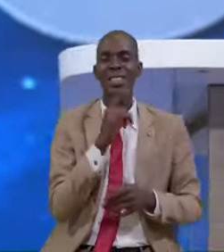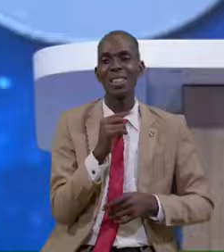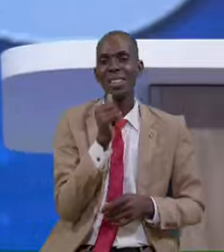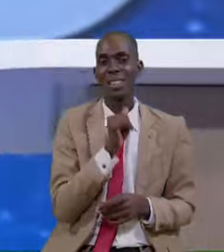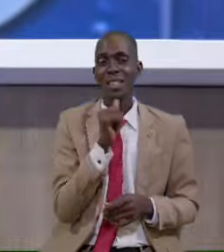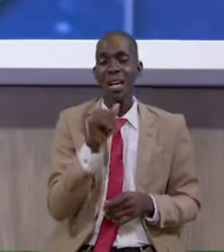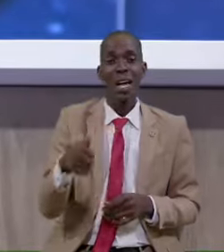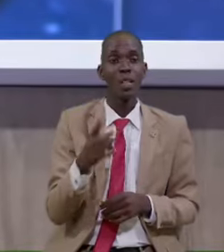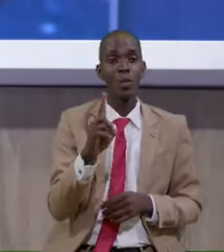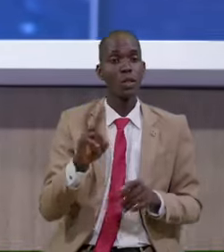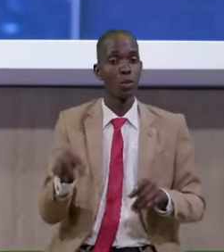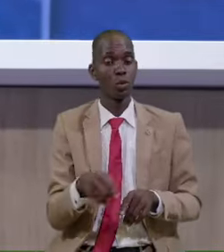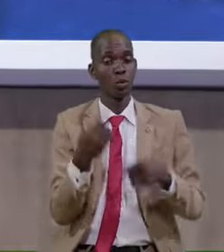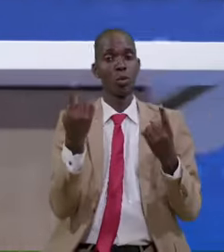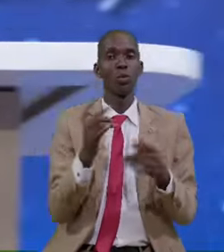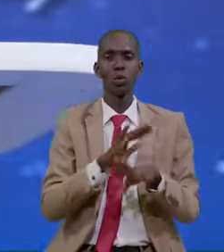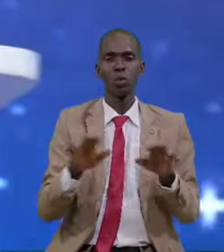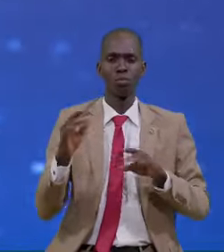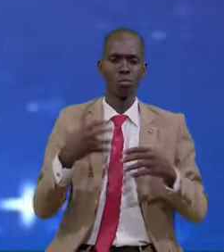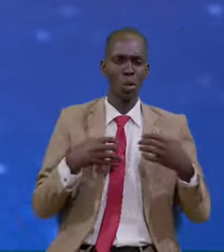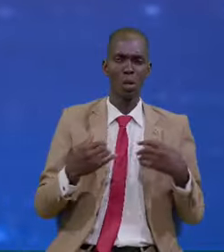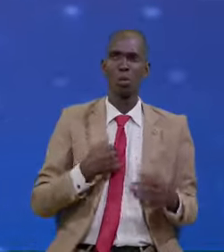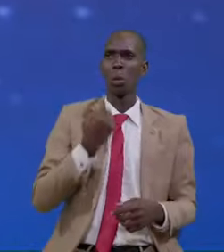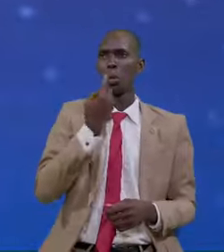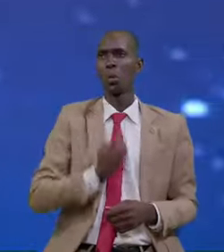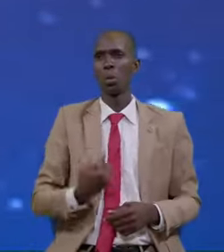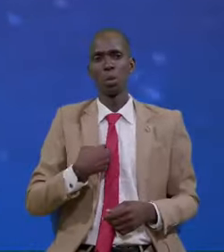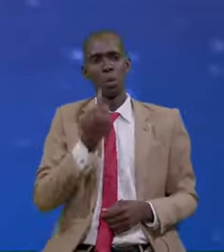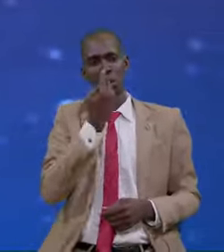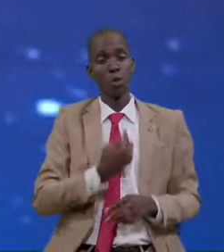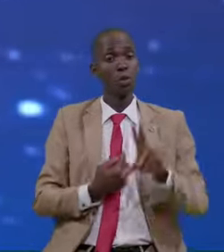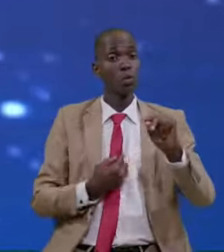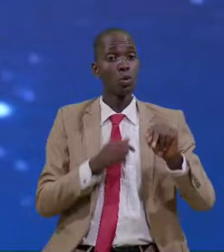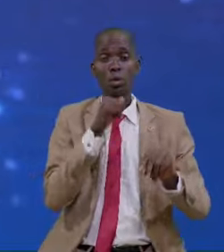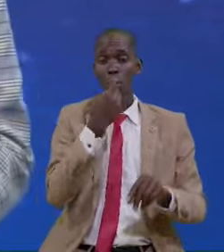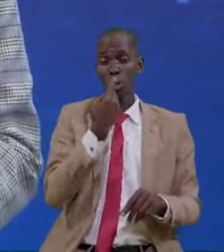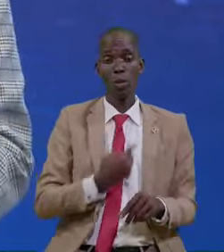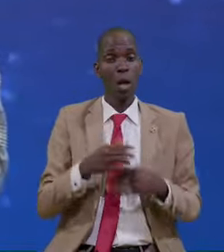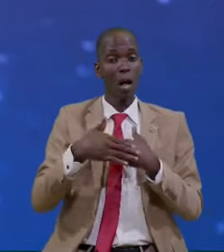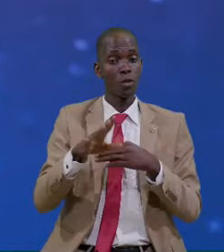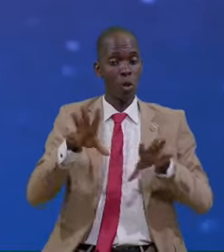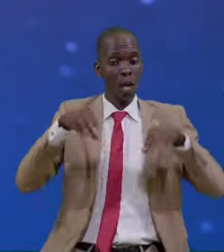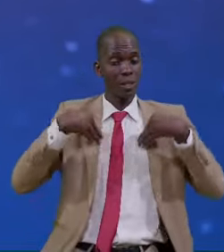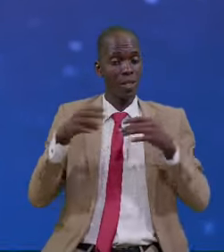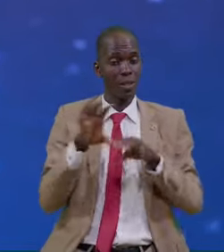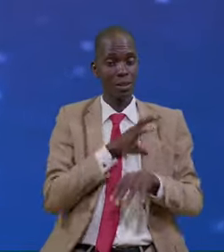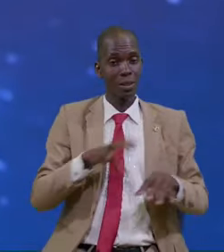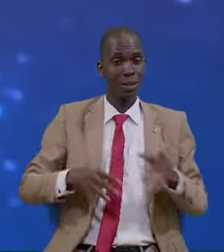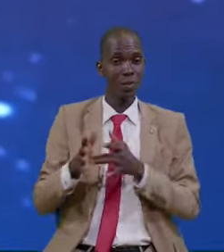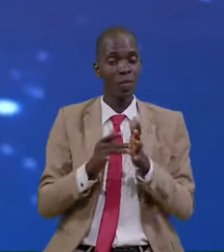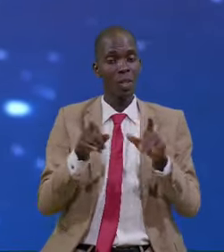don't say, I'm alone. No, you are not alone. After you receive Jesus Christ as your personal